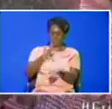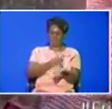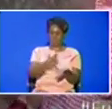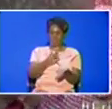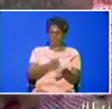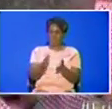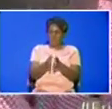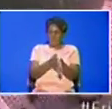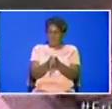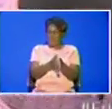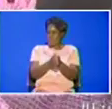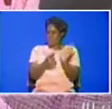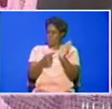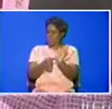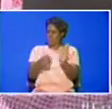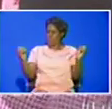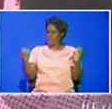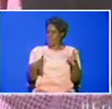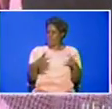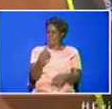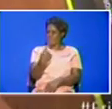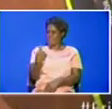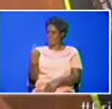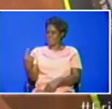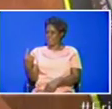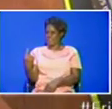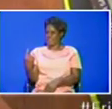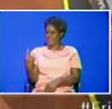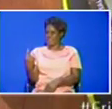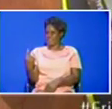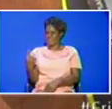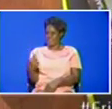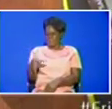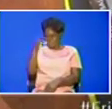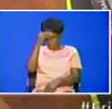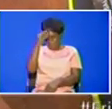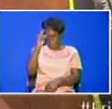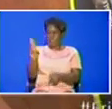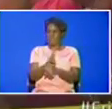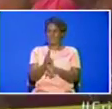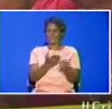the excitement is visible as every soul cherishes the brain-absorbing appliances.